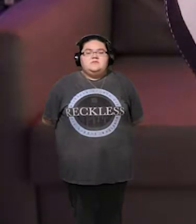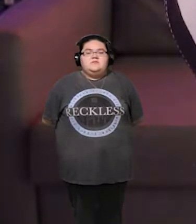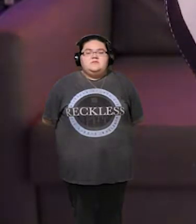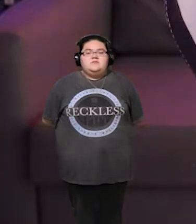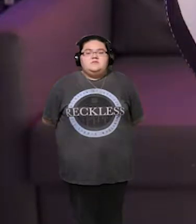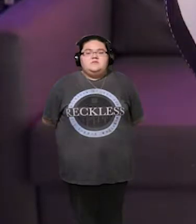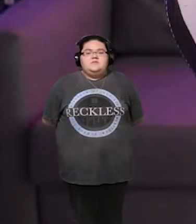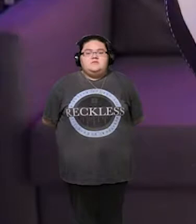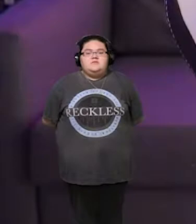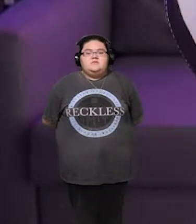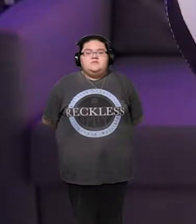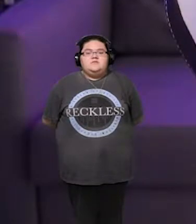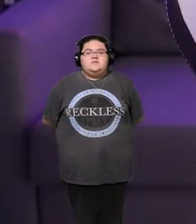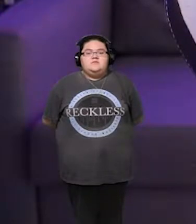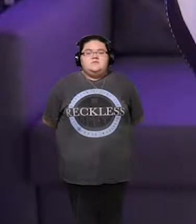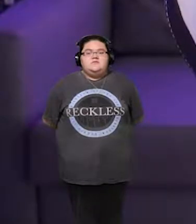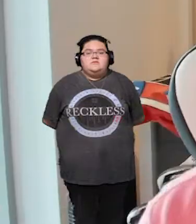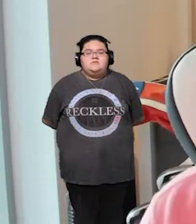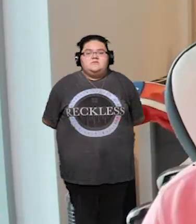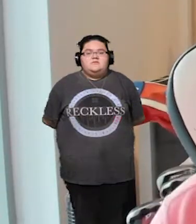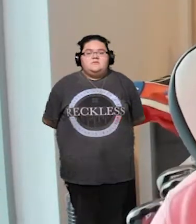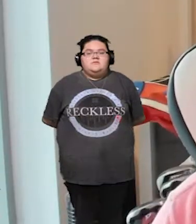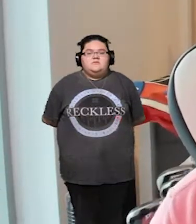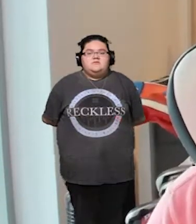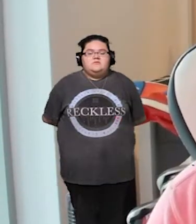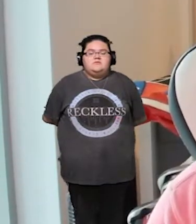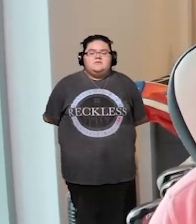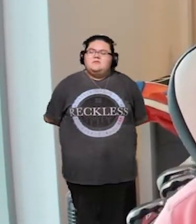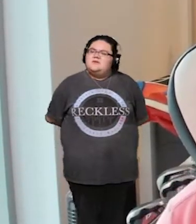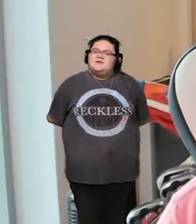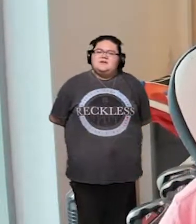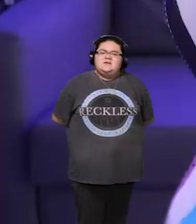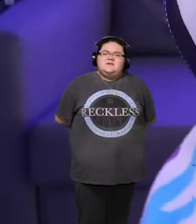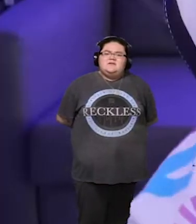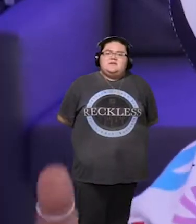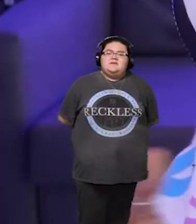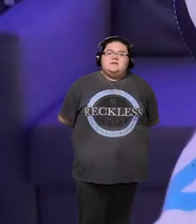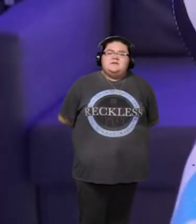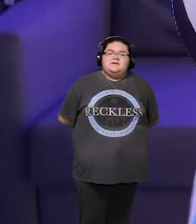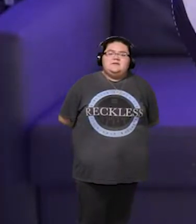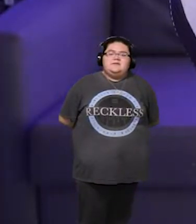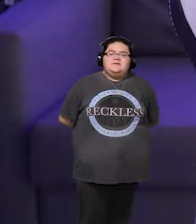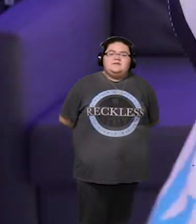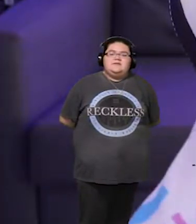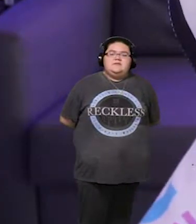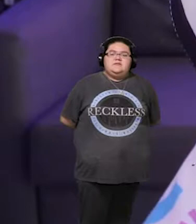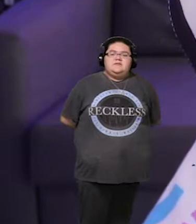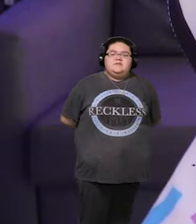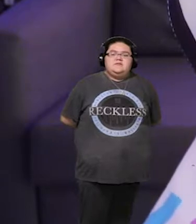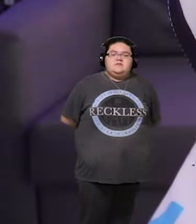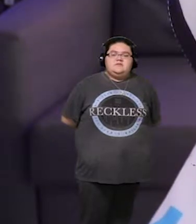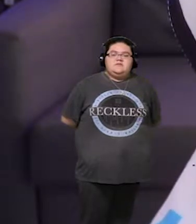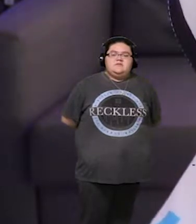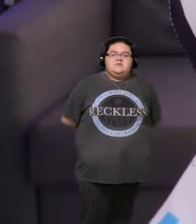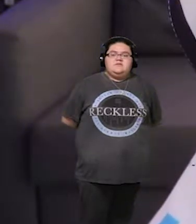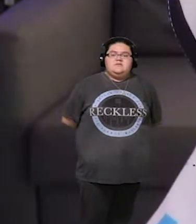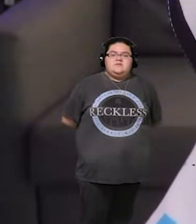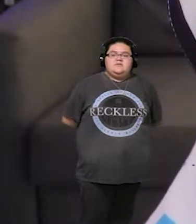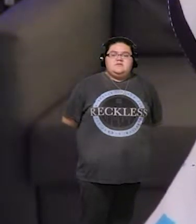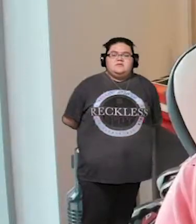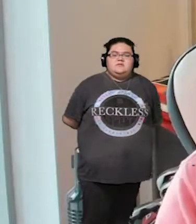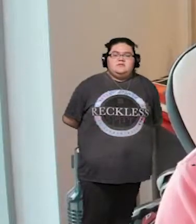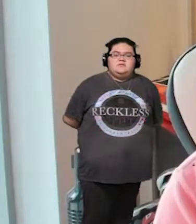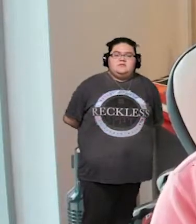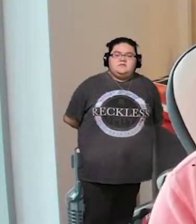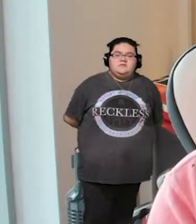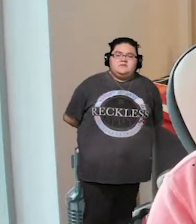You can see the spin on the ball when they do it. That's why Helps them do it, bro. No, it helps them. Like, the spots are all over the ball, so how does it make a difference? No,